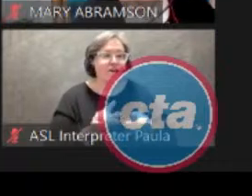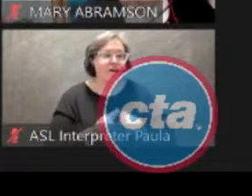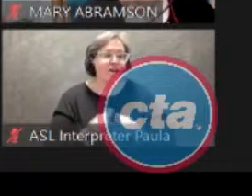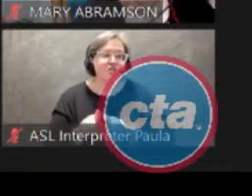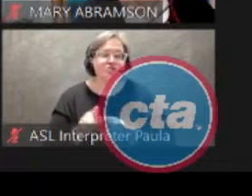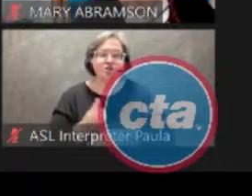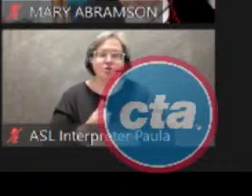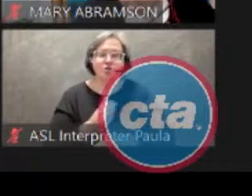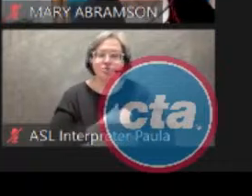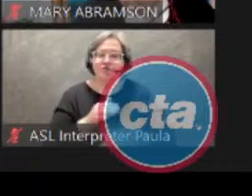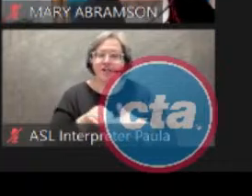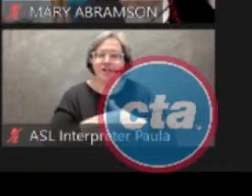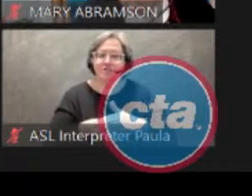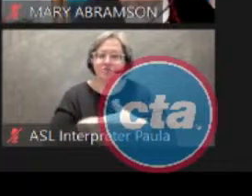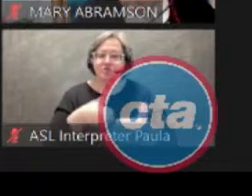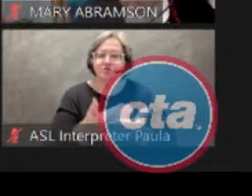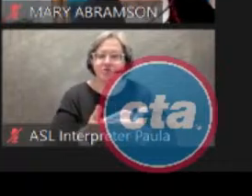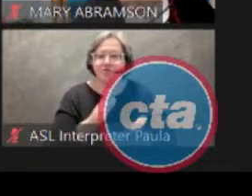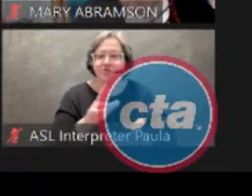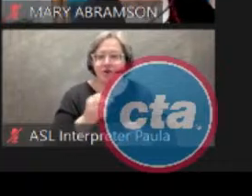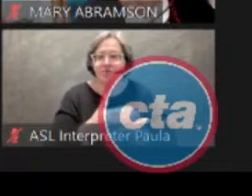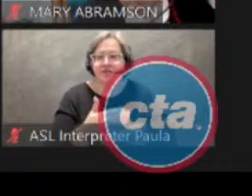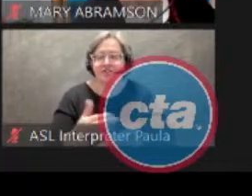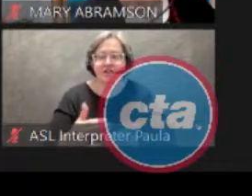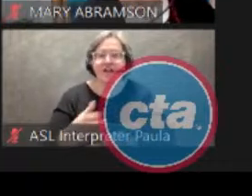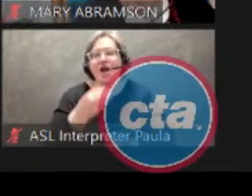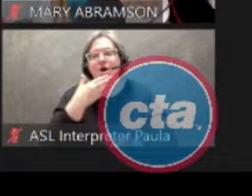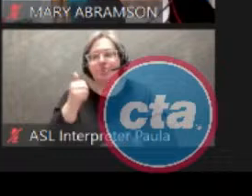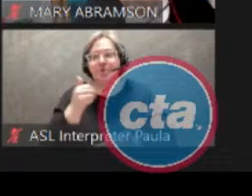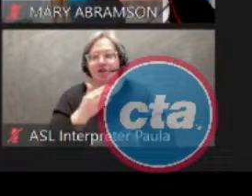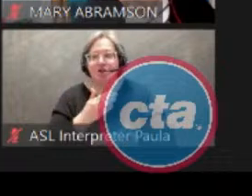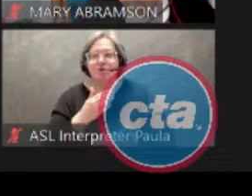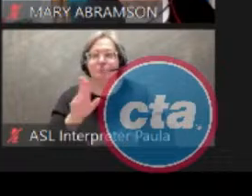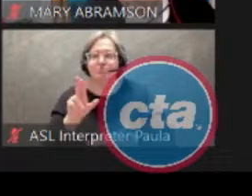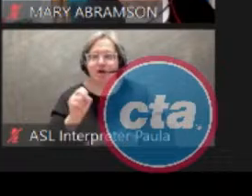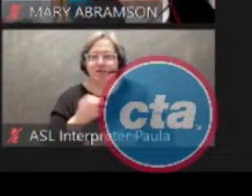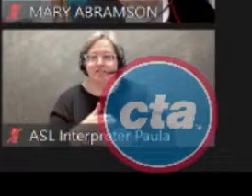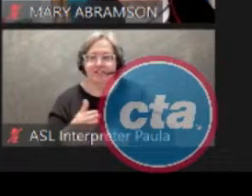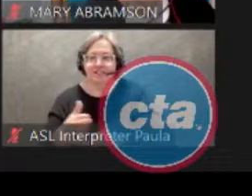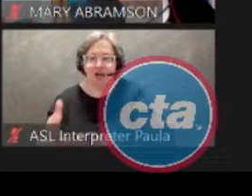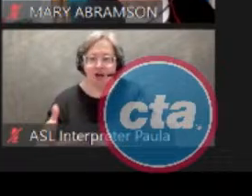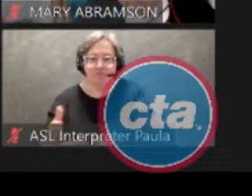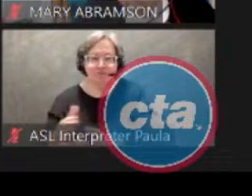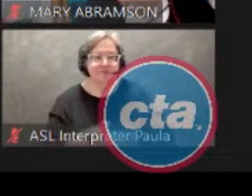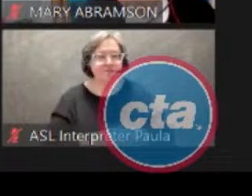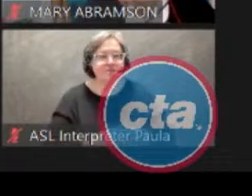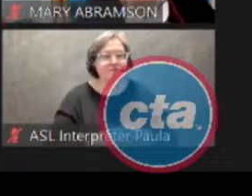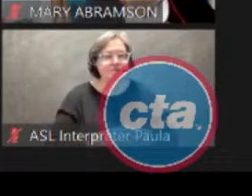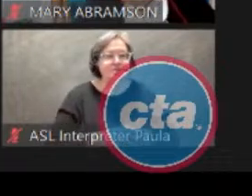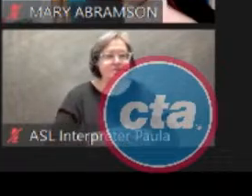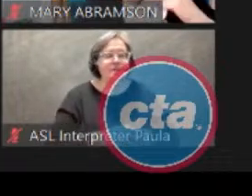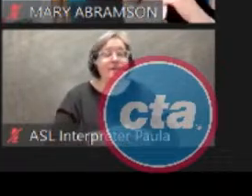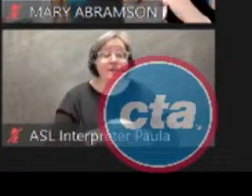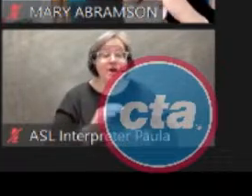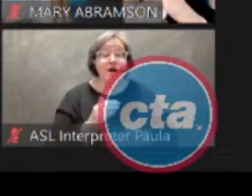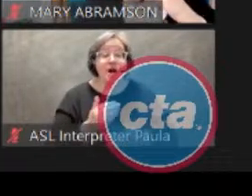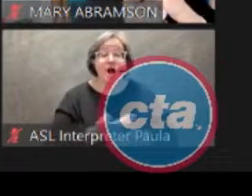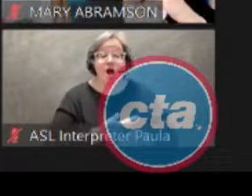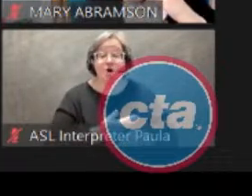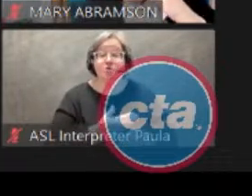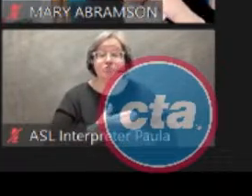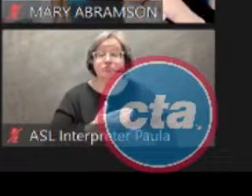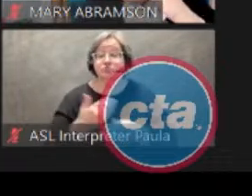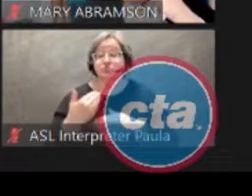stops and what we would describe as better bus stops. The scope of the Better Streets for Bus plan does